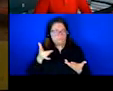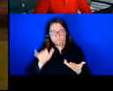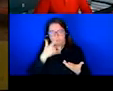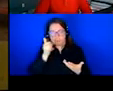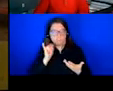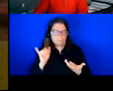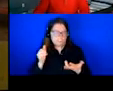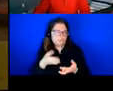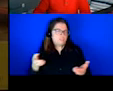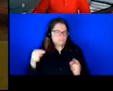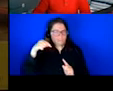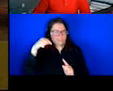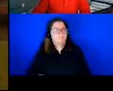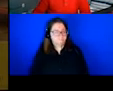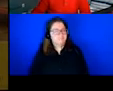as well.